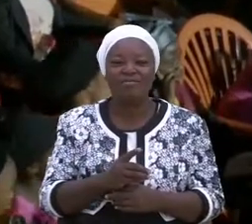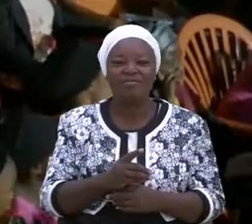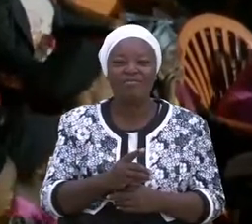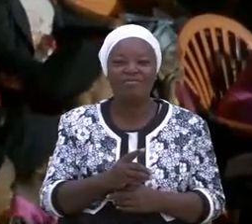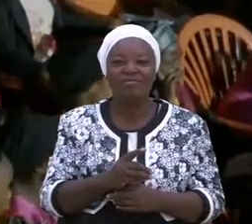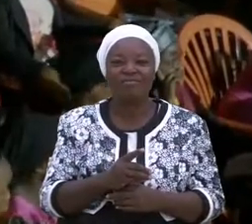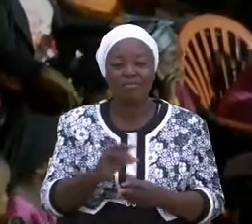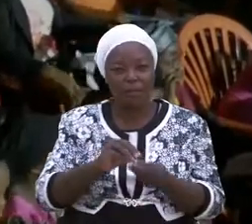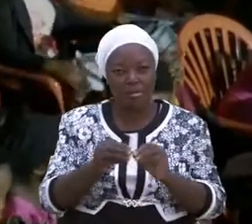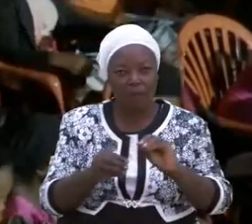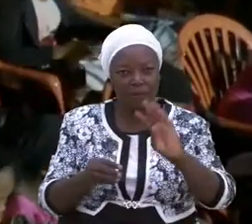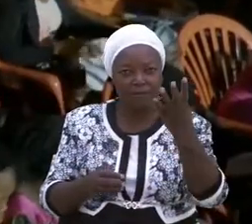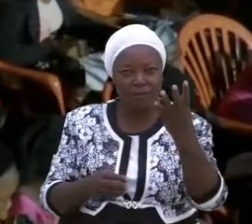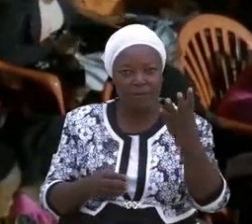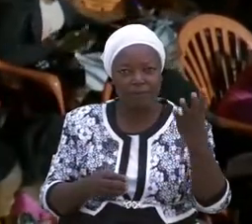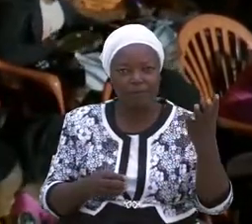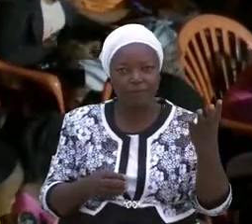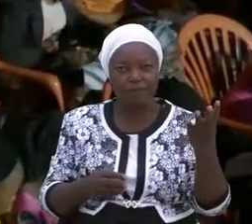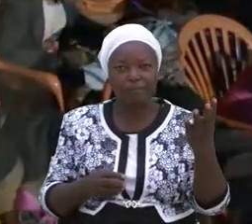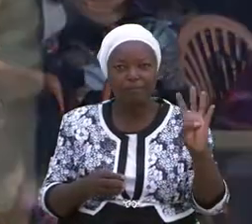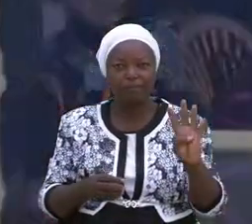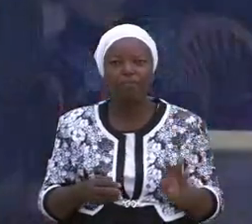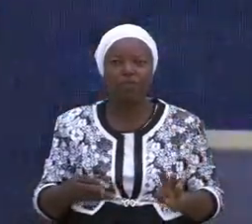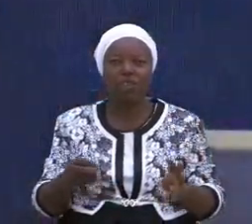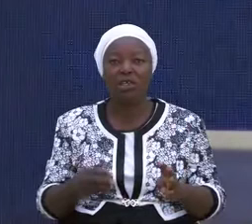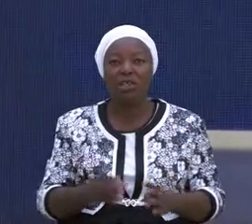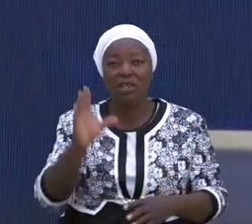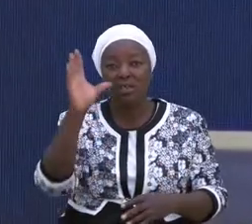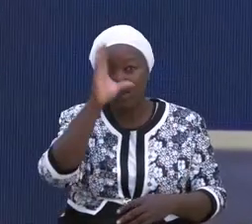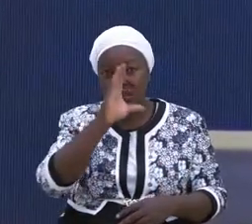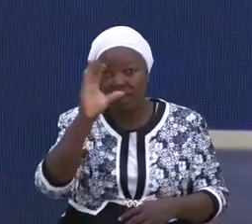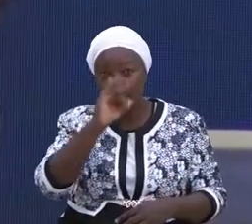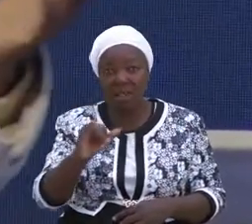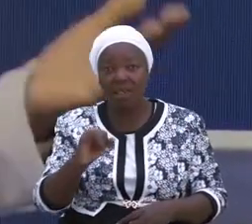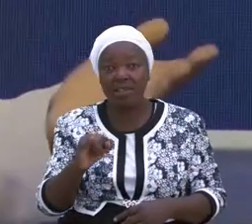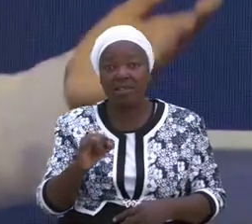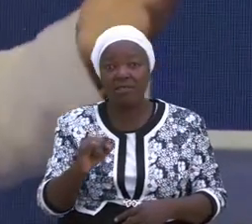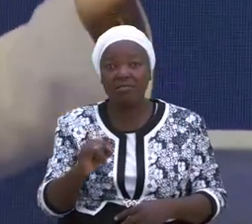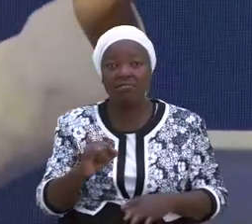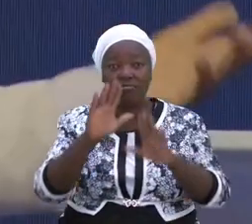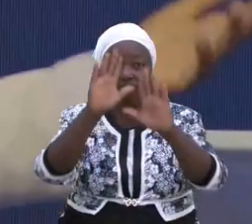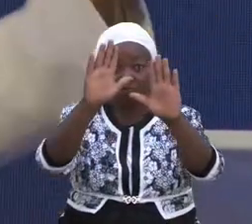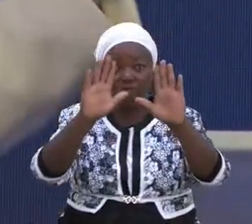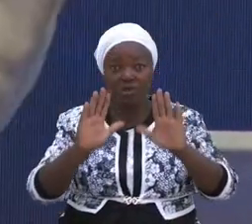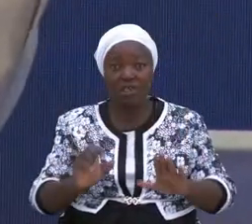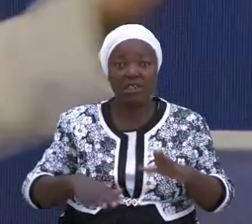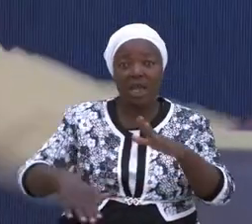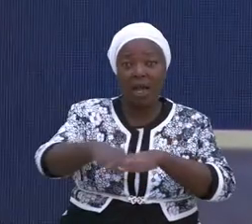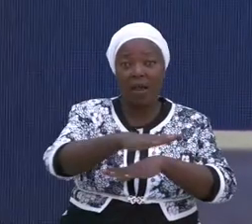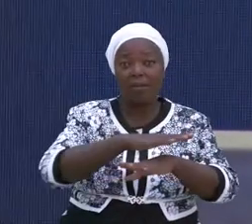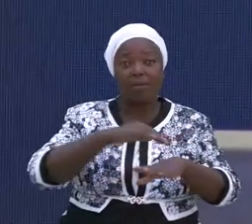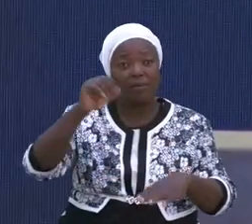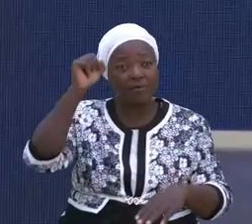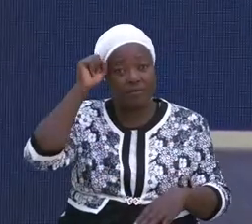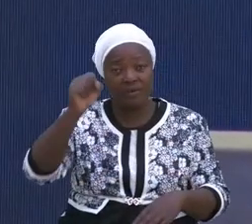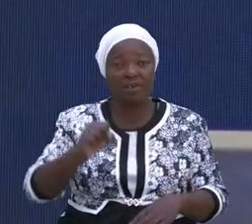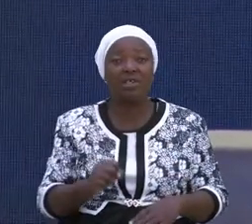Number four, seeking signs above his